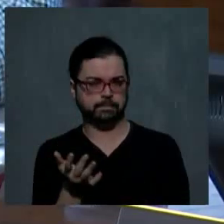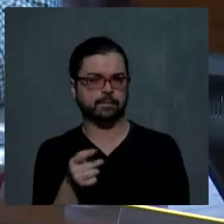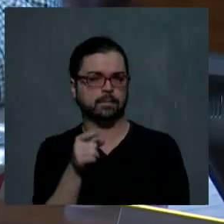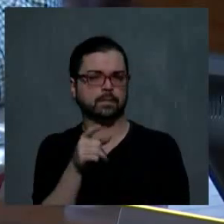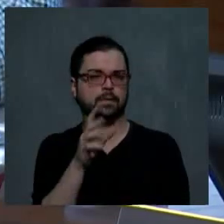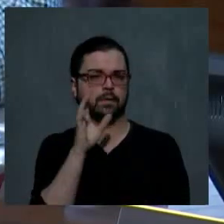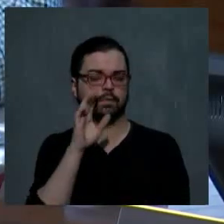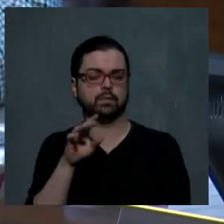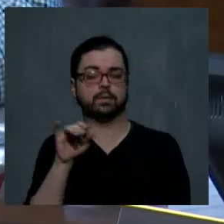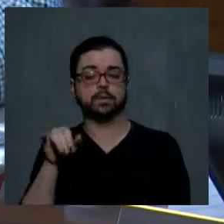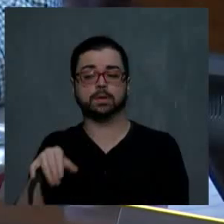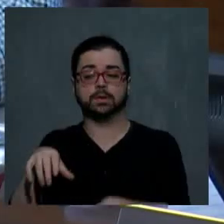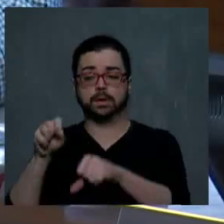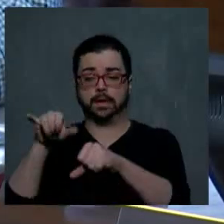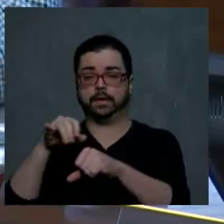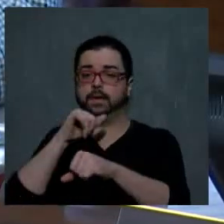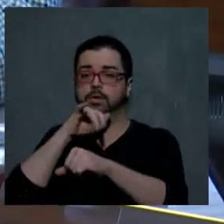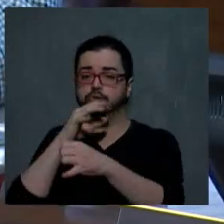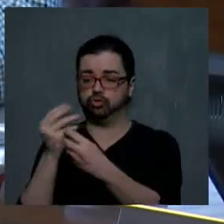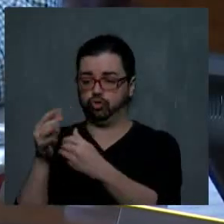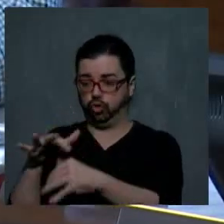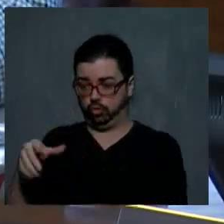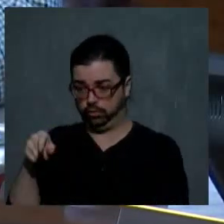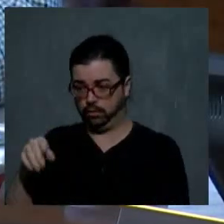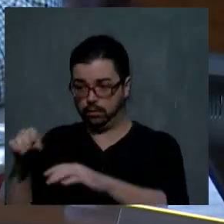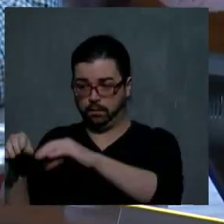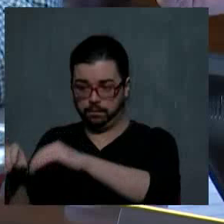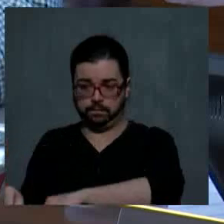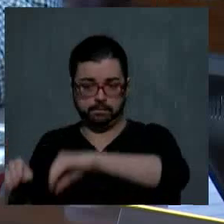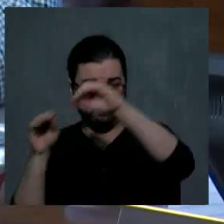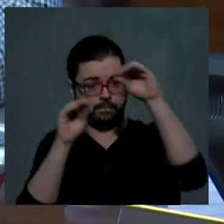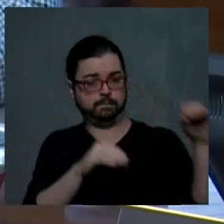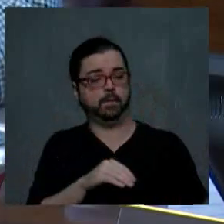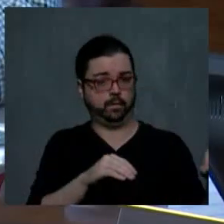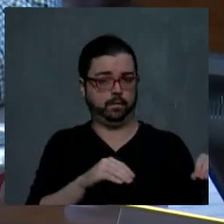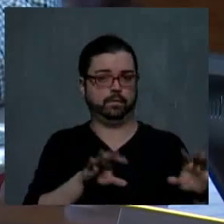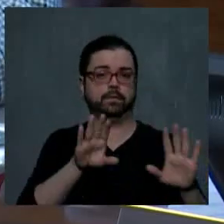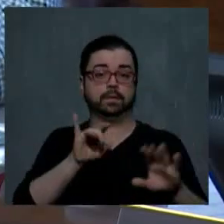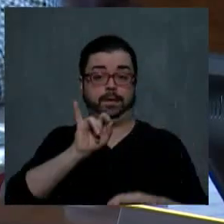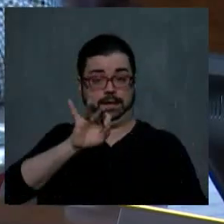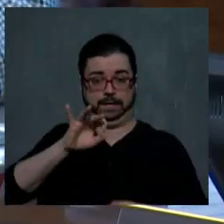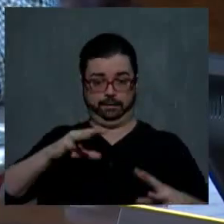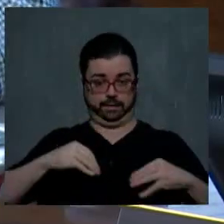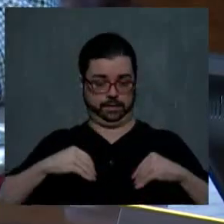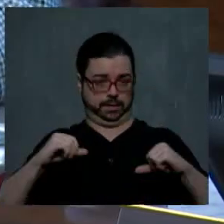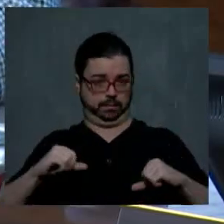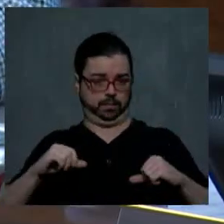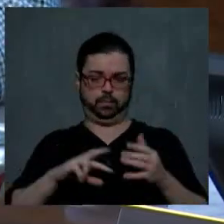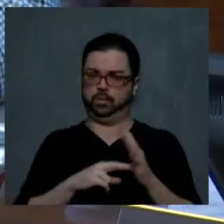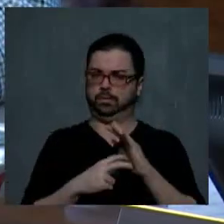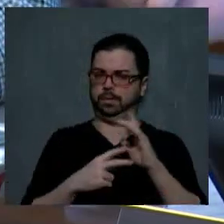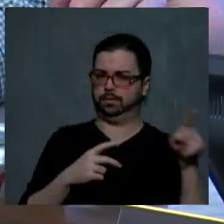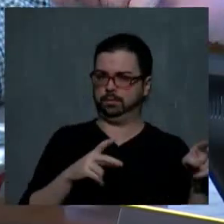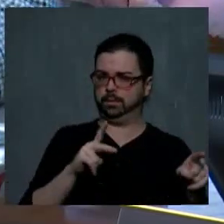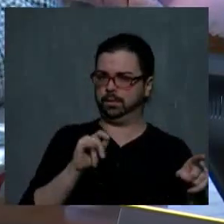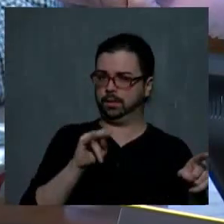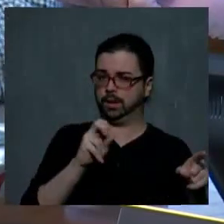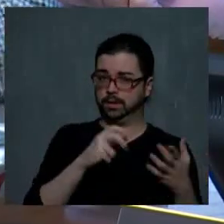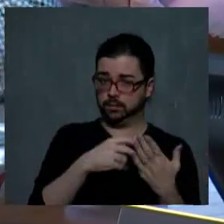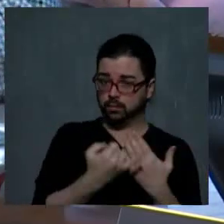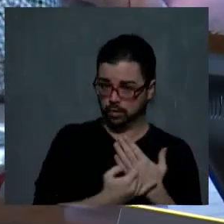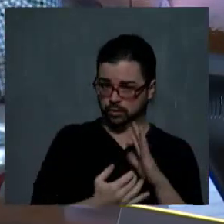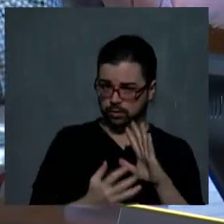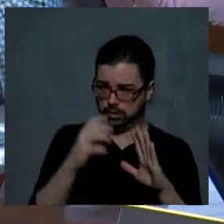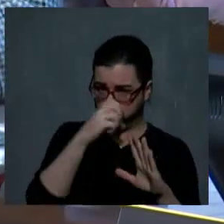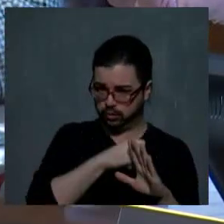move the dirt, and if it's acceptable, which I assume you meant the Canis project, but if it's acceptable for that